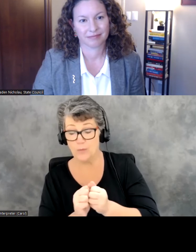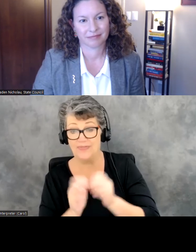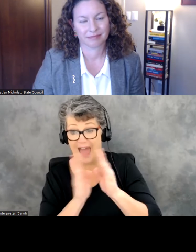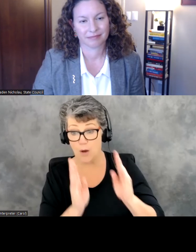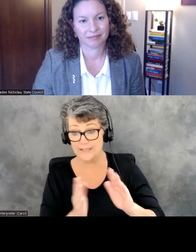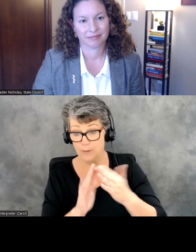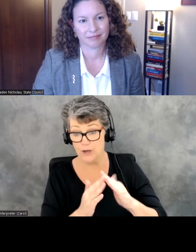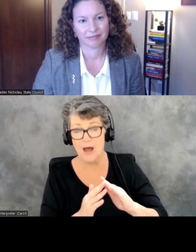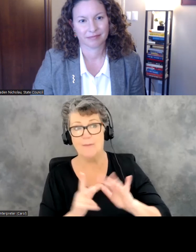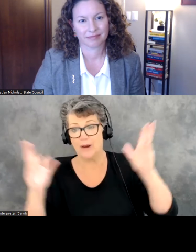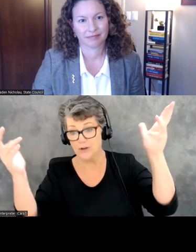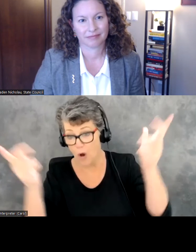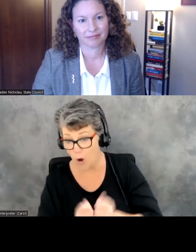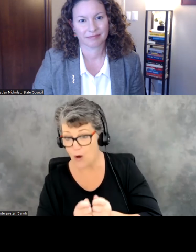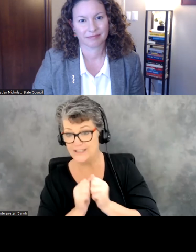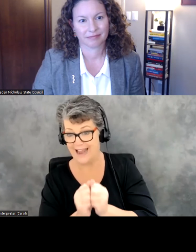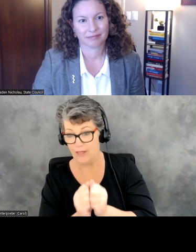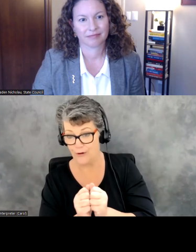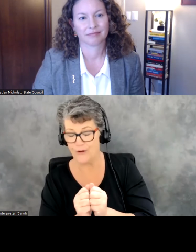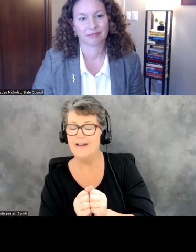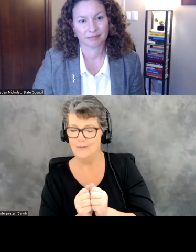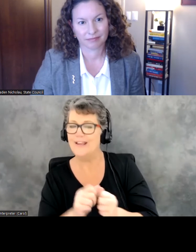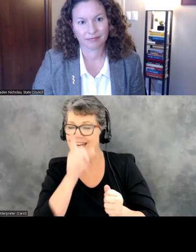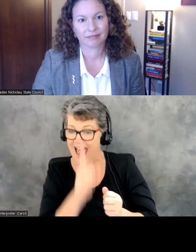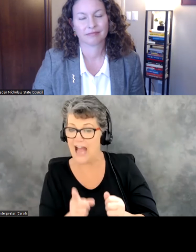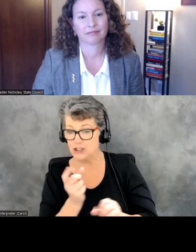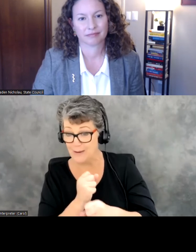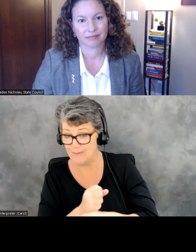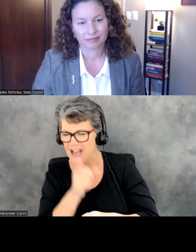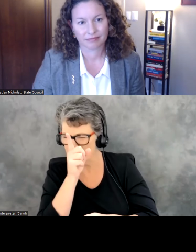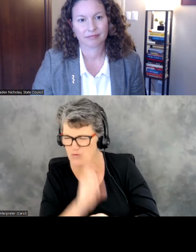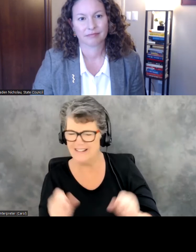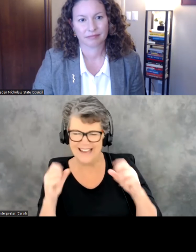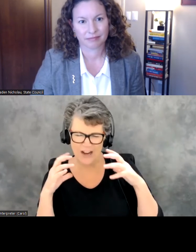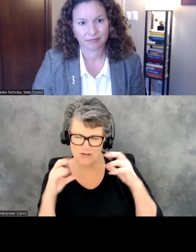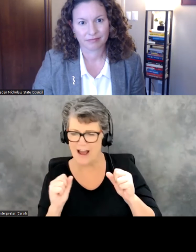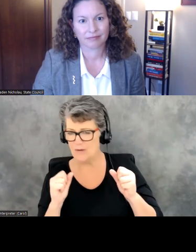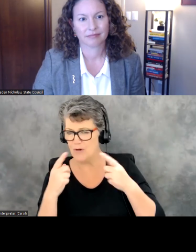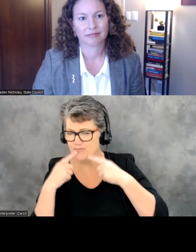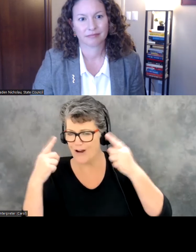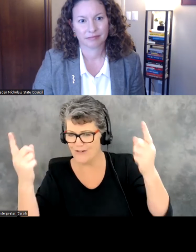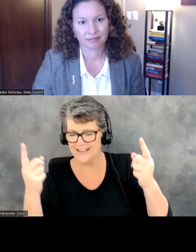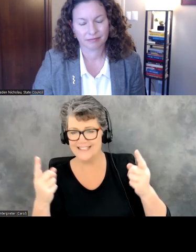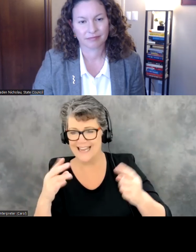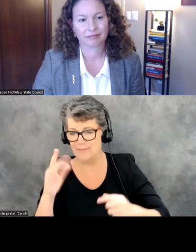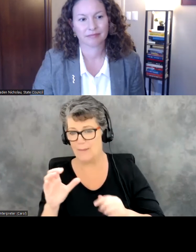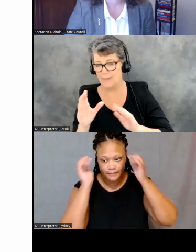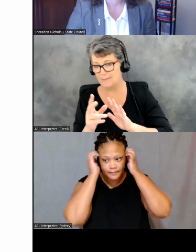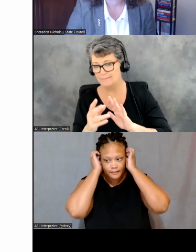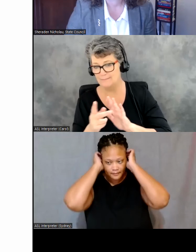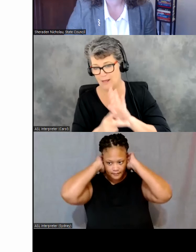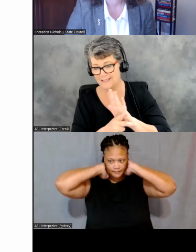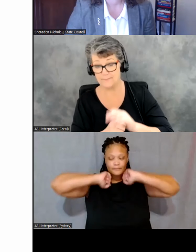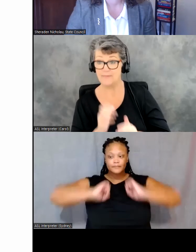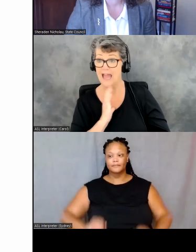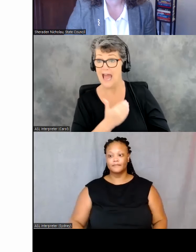by bringing us all together that we can actually make really incredible progress in public policy.